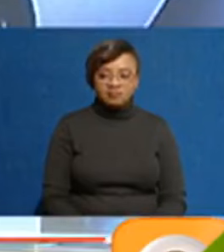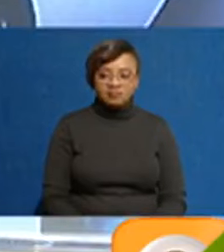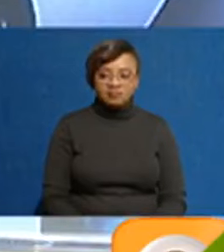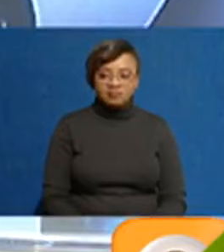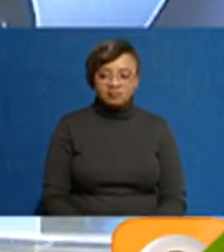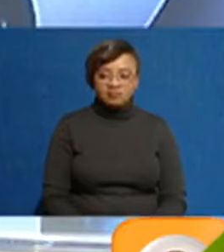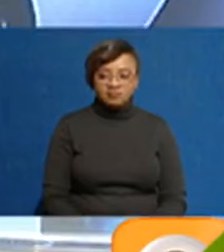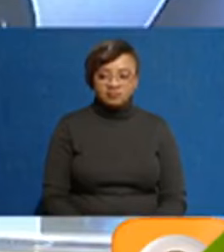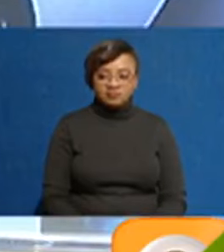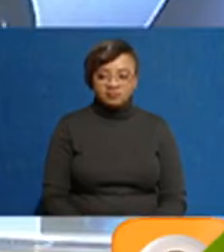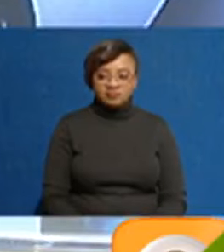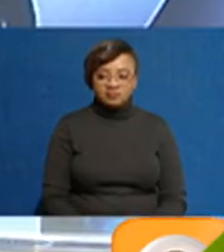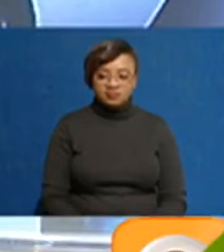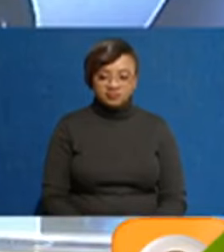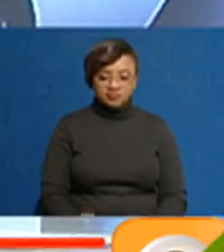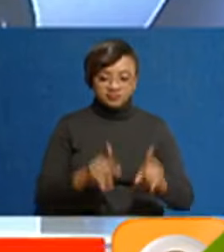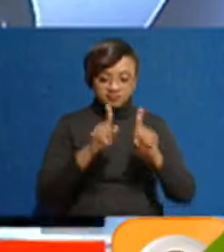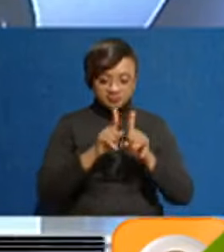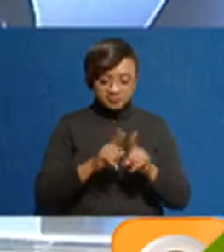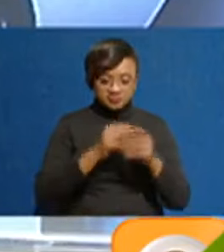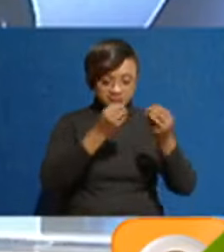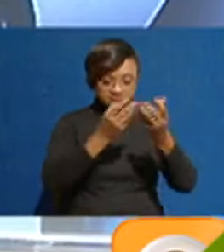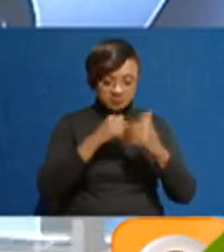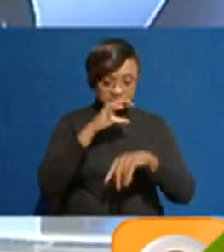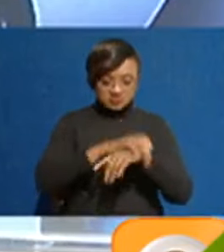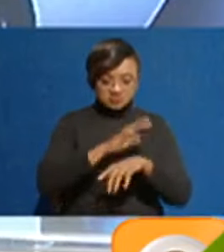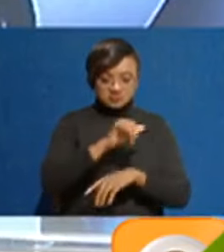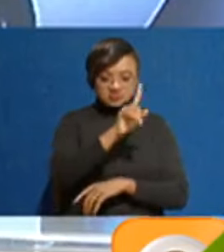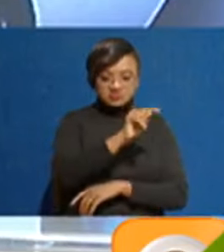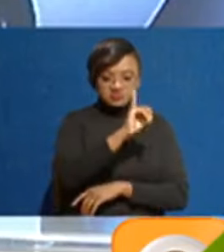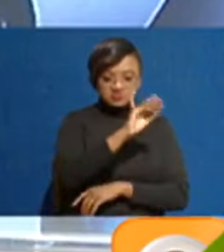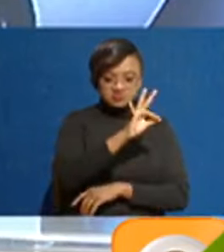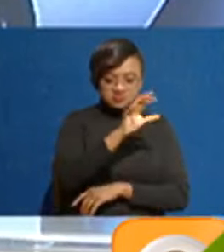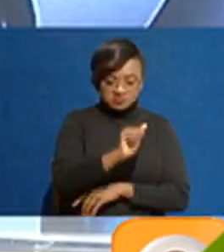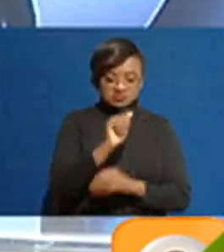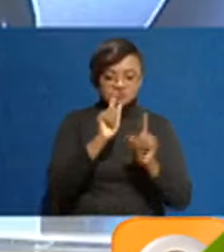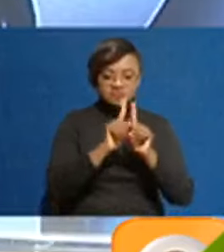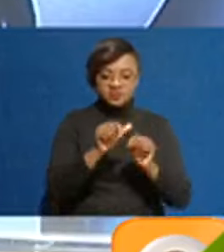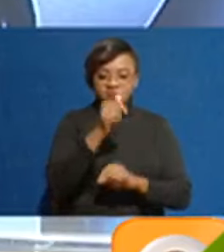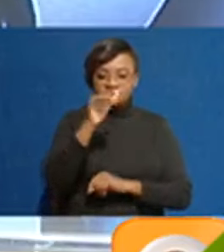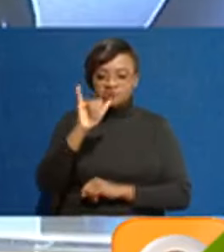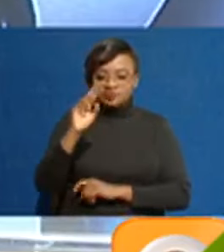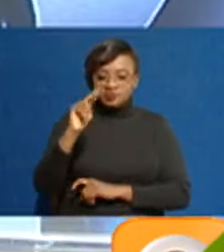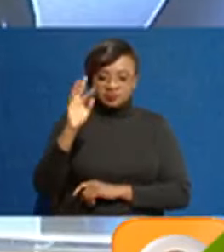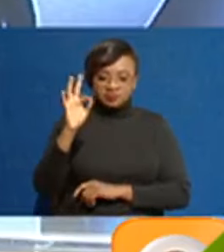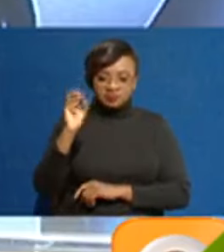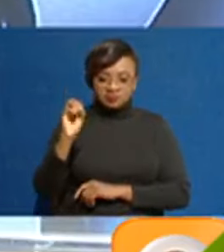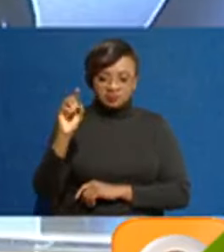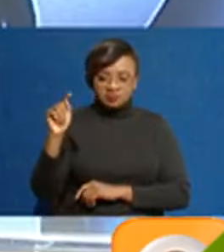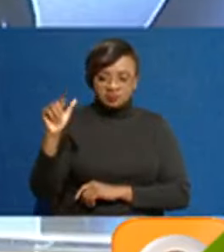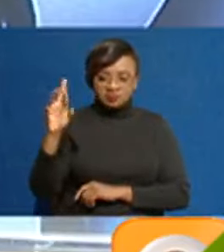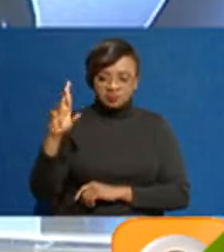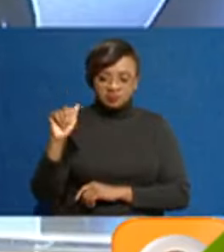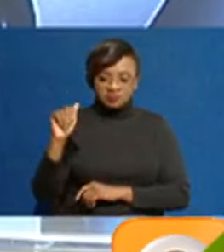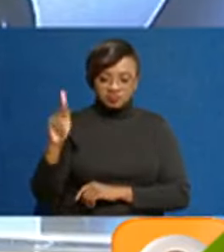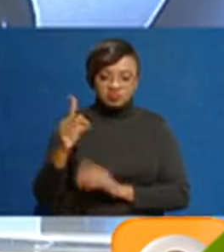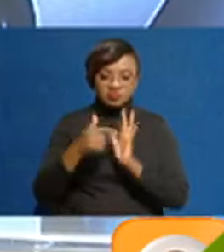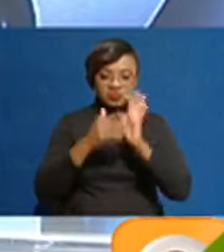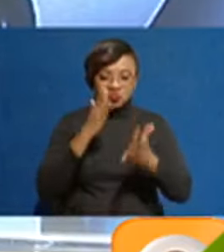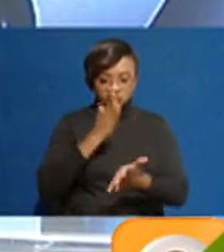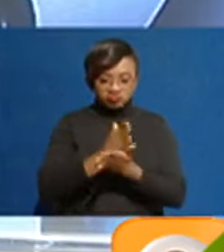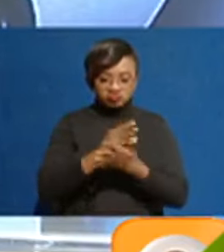Still on the protests, polls released by TIFA Research and Infotrak reveal strong support for the anti-government